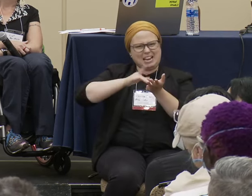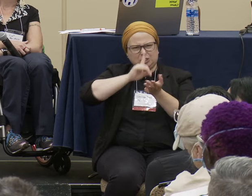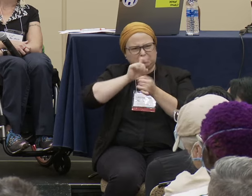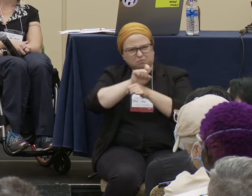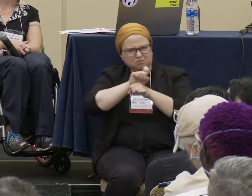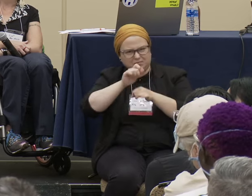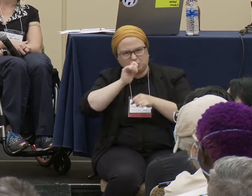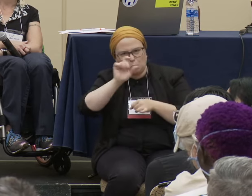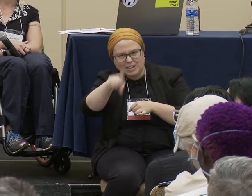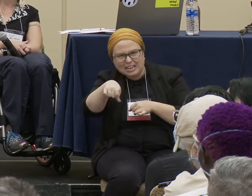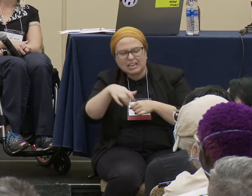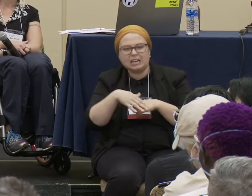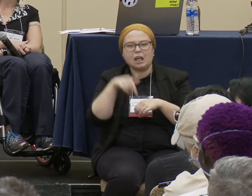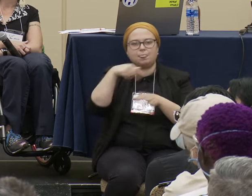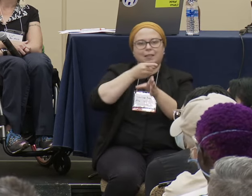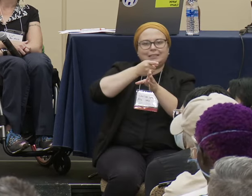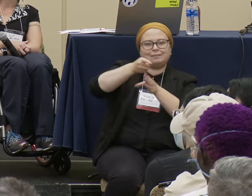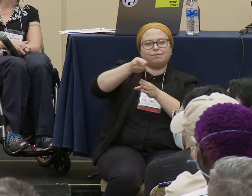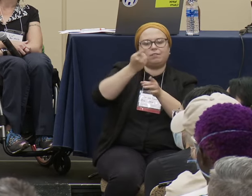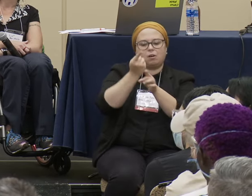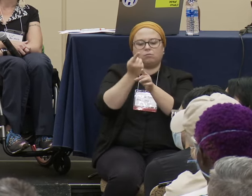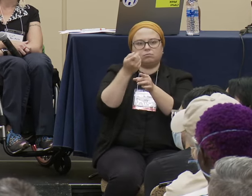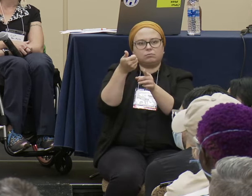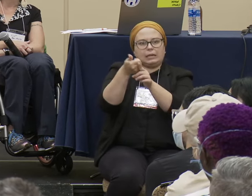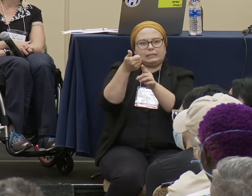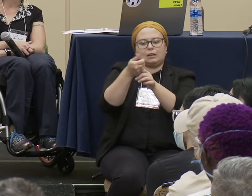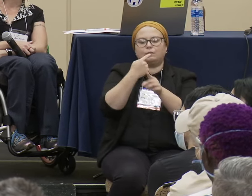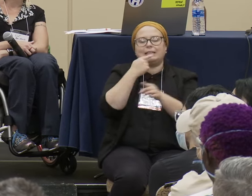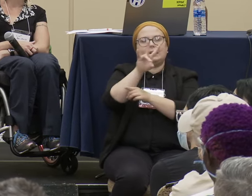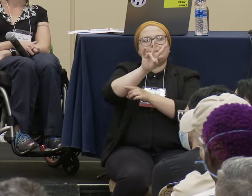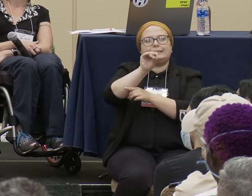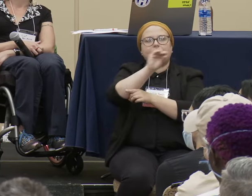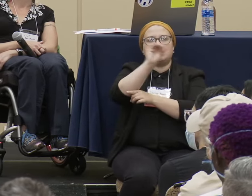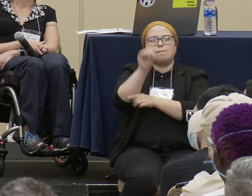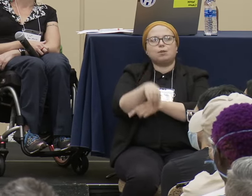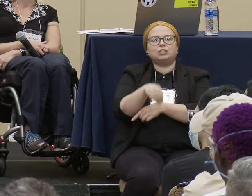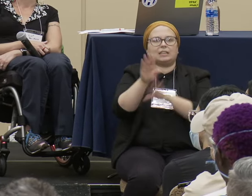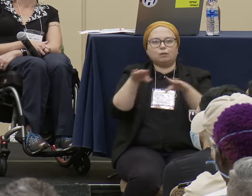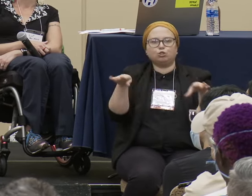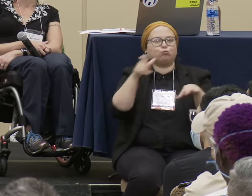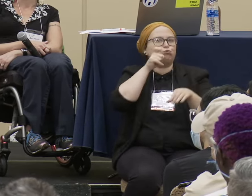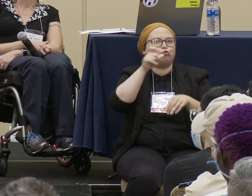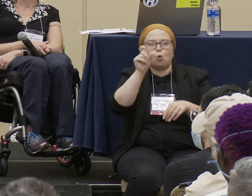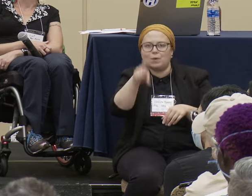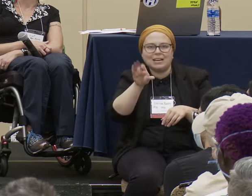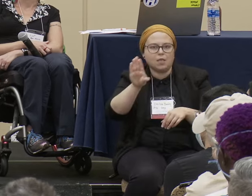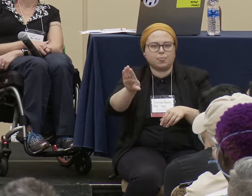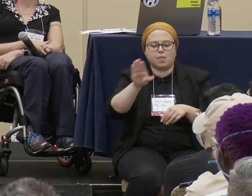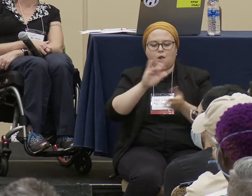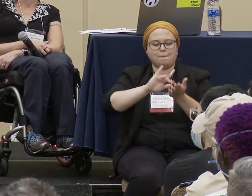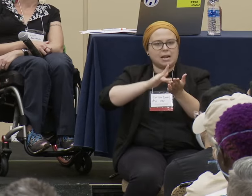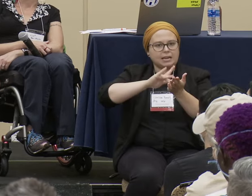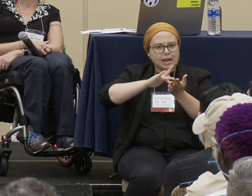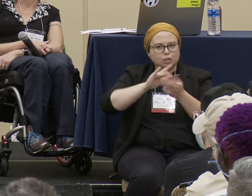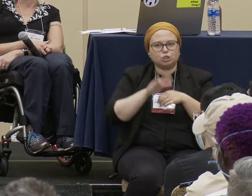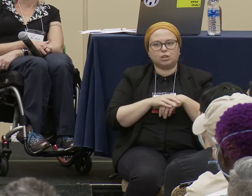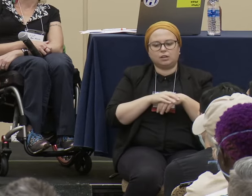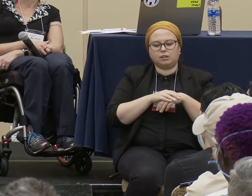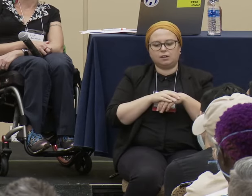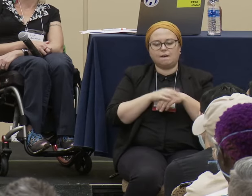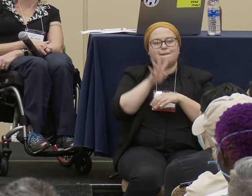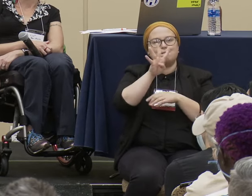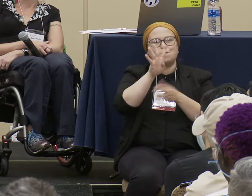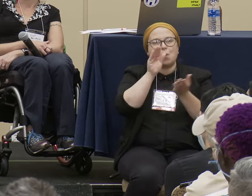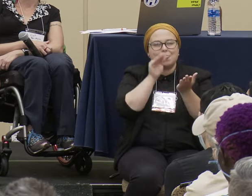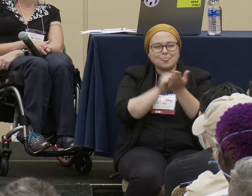This field itself says that 70% of kids don't need the medication they're on. There's been a 4,000% increase in children